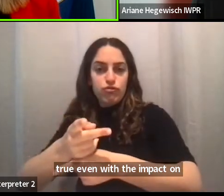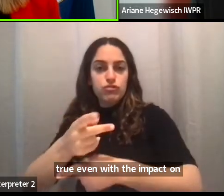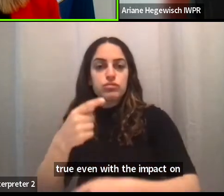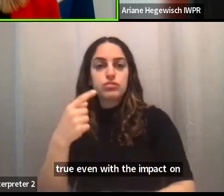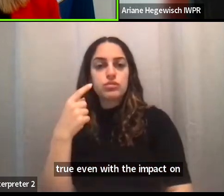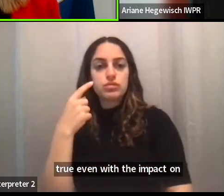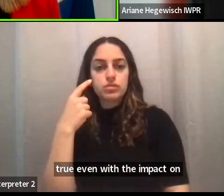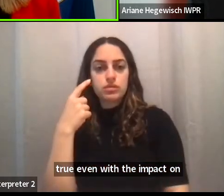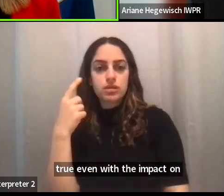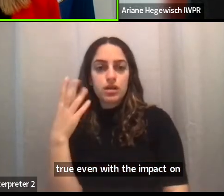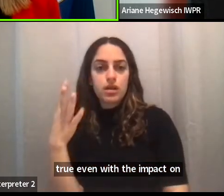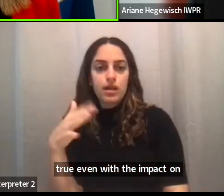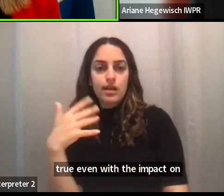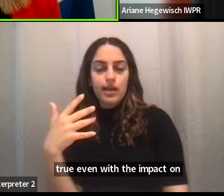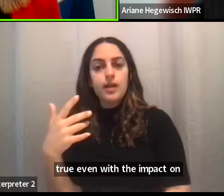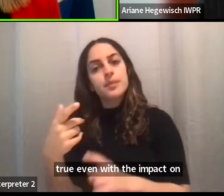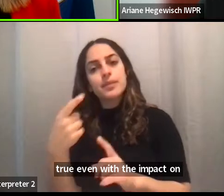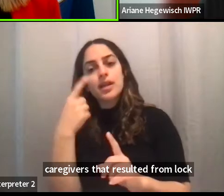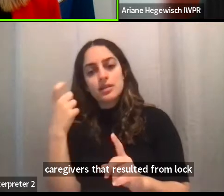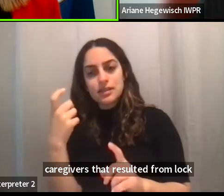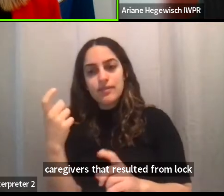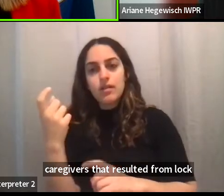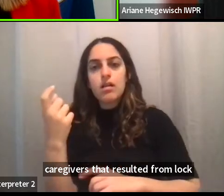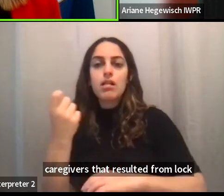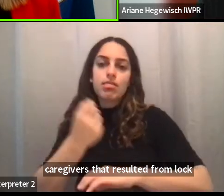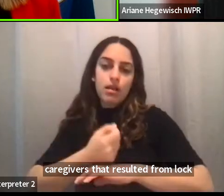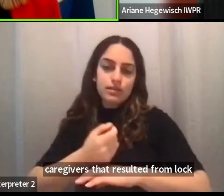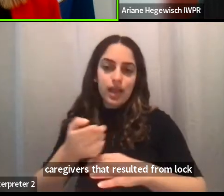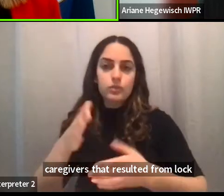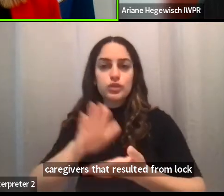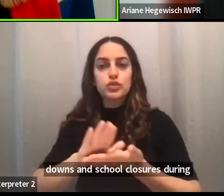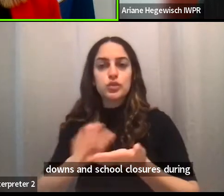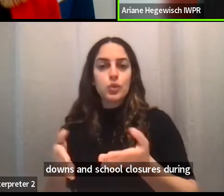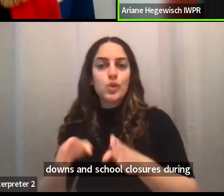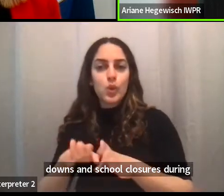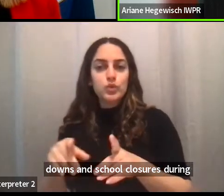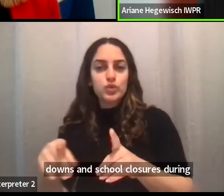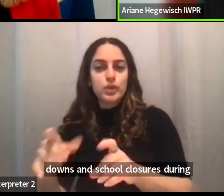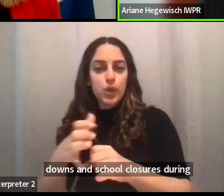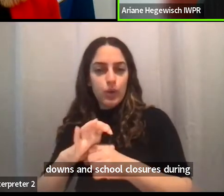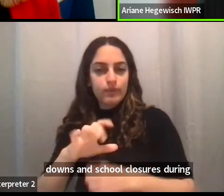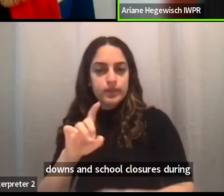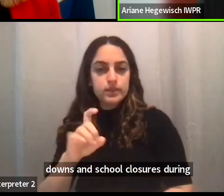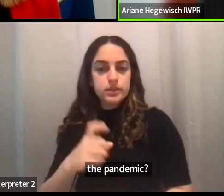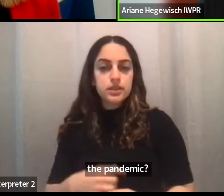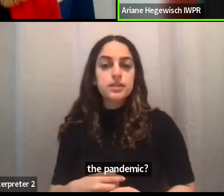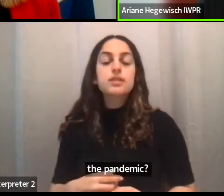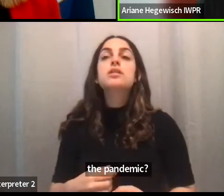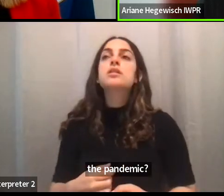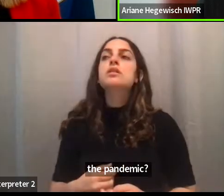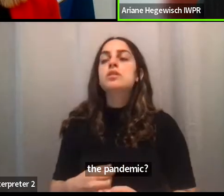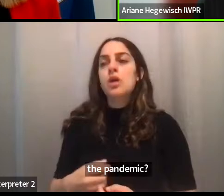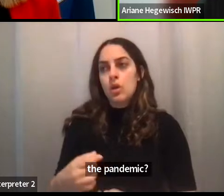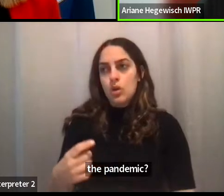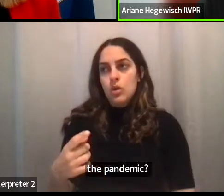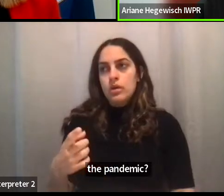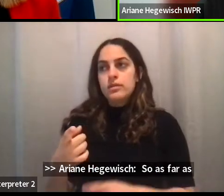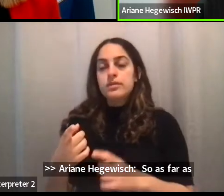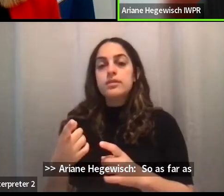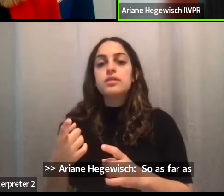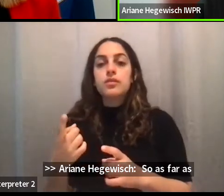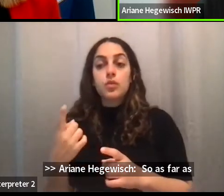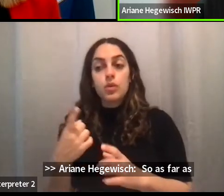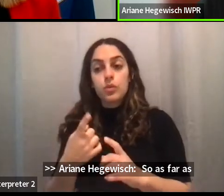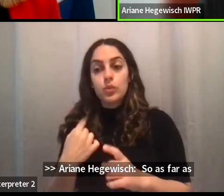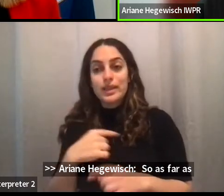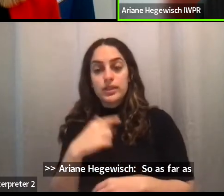lockdowns and school closures during the pandemic so as far as we know um yes our survey